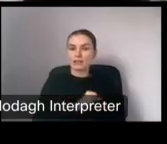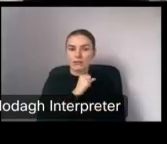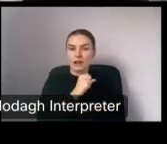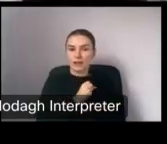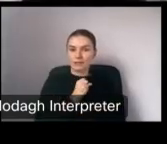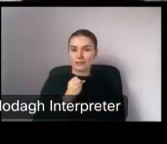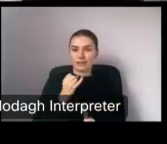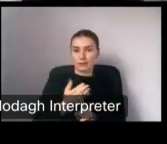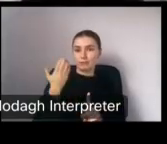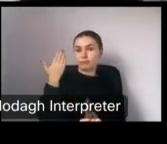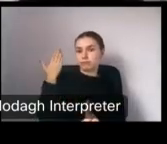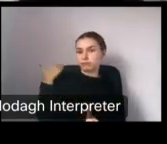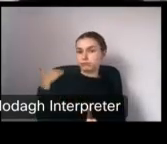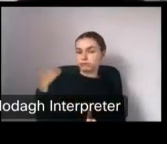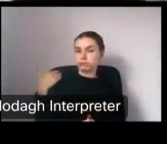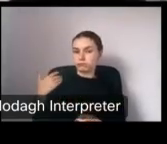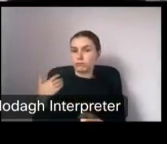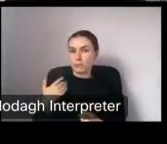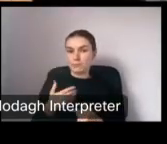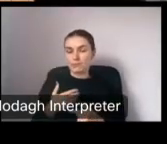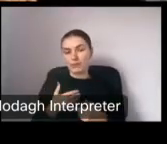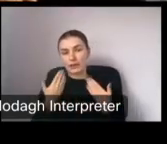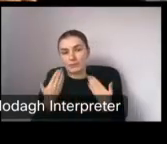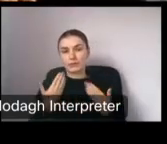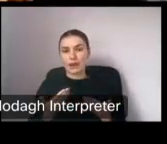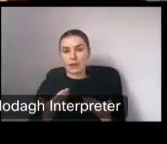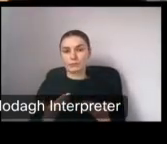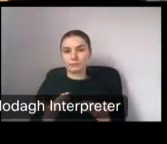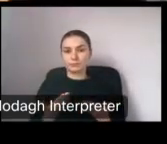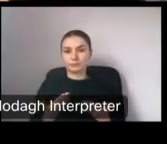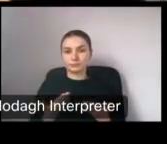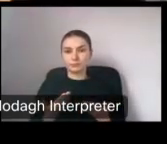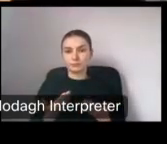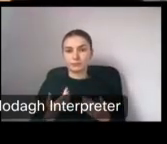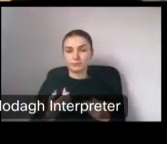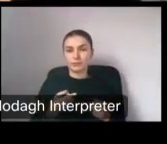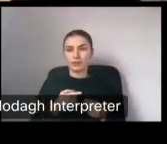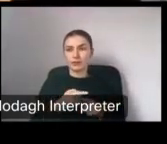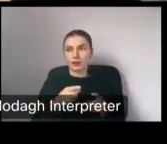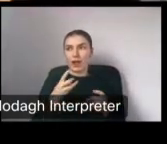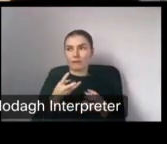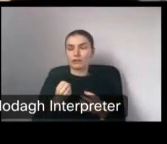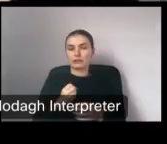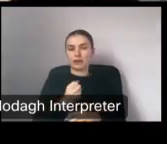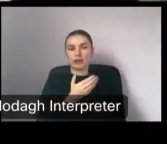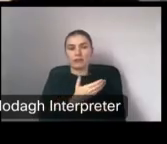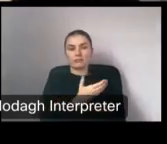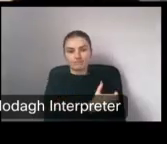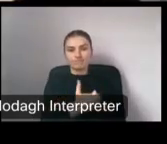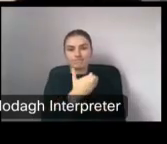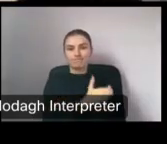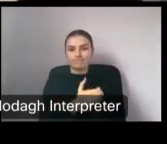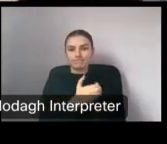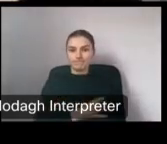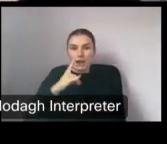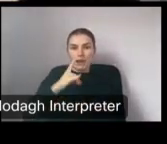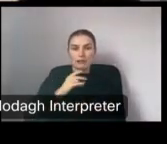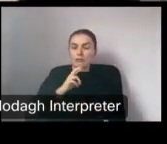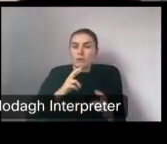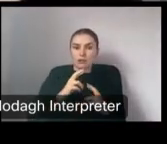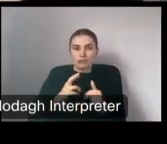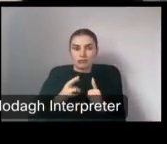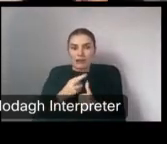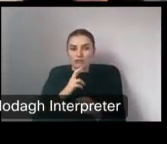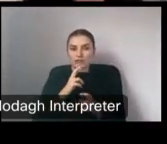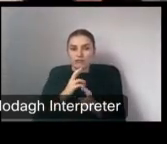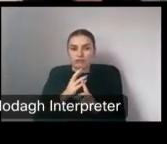past time. In present time, it leads to actual people being in this prolonged highly responsive, ready to react type